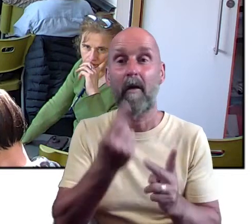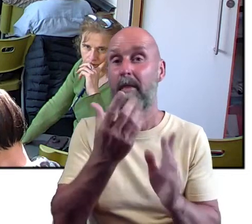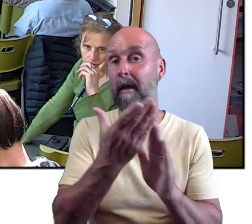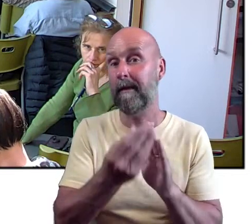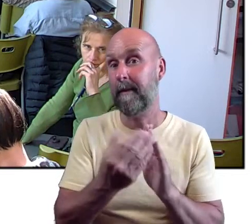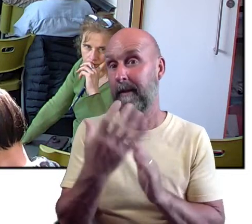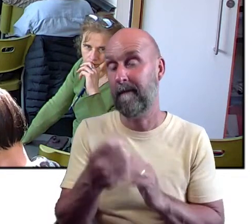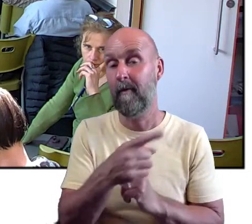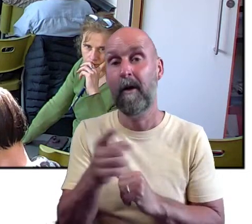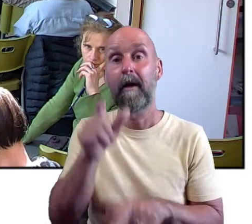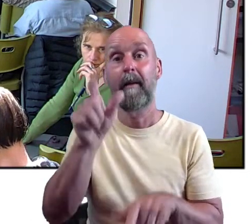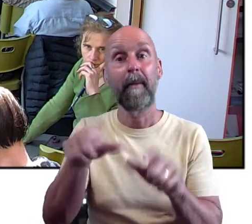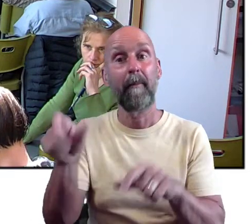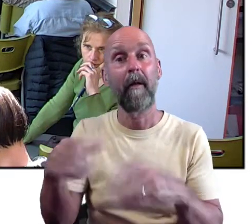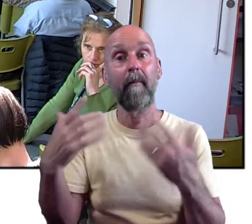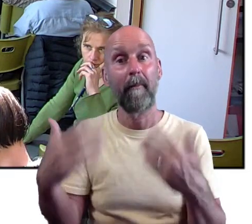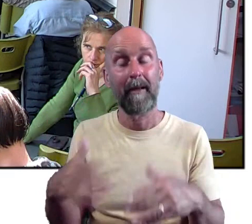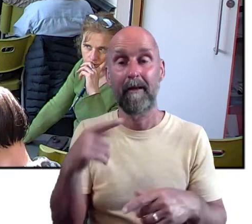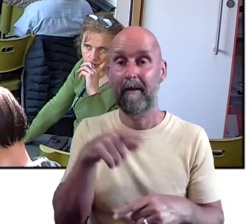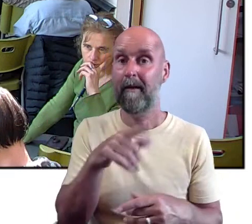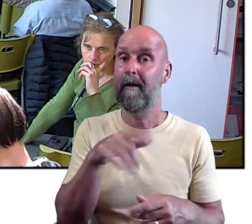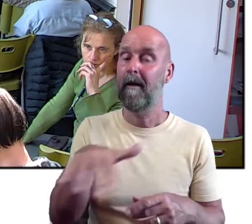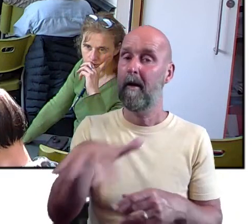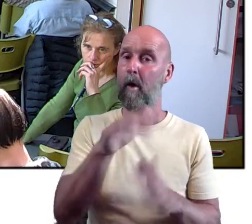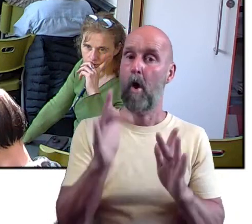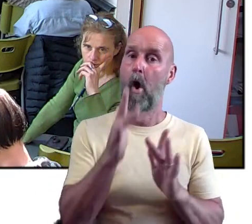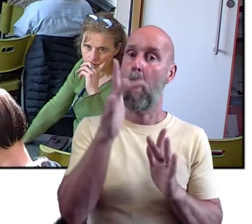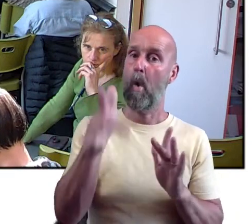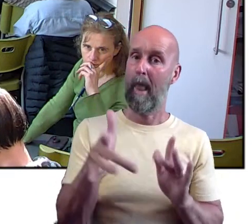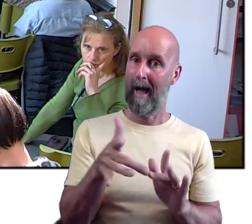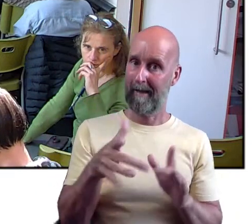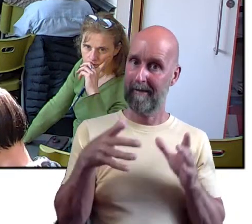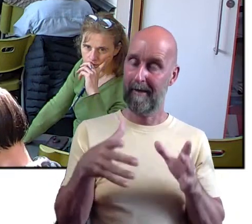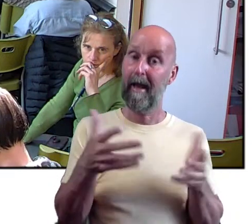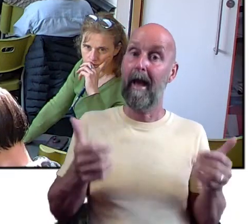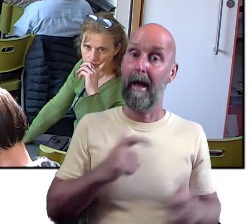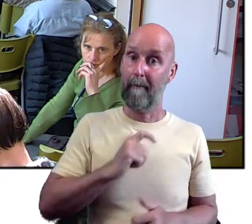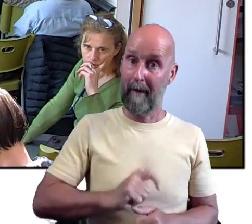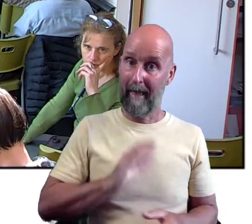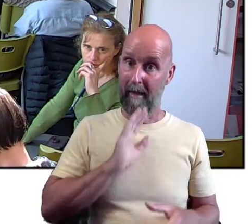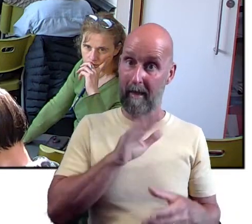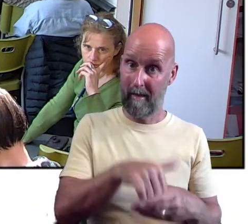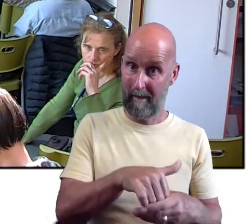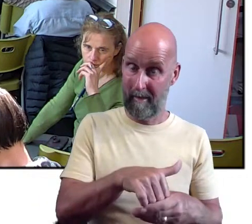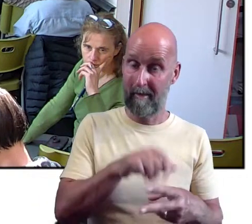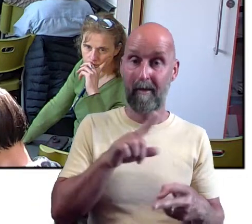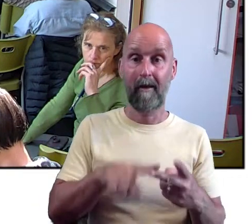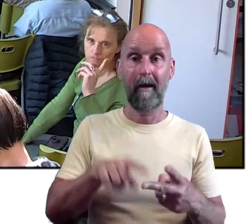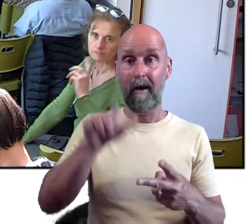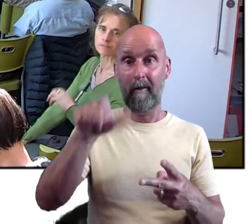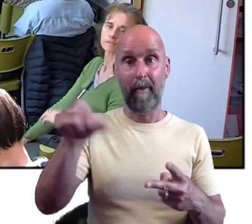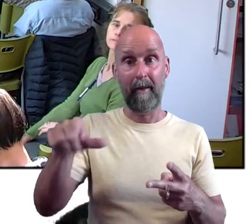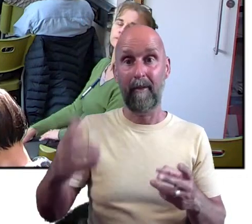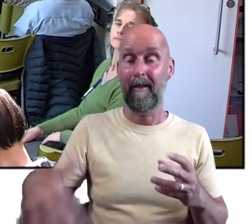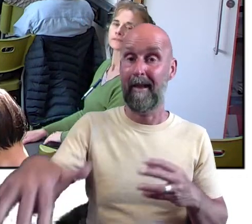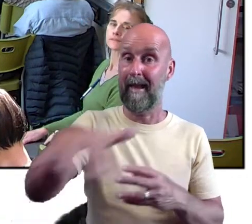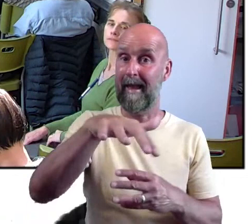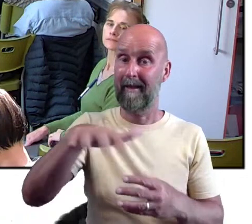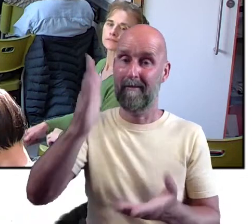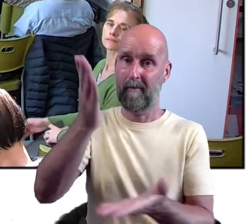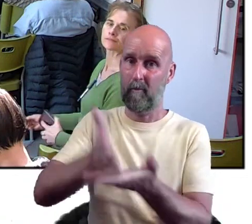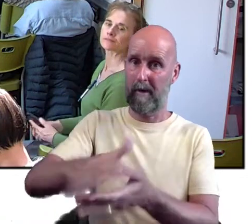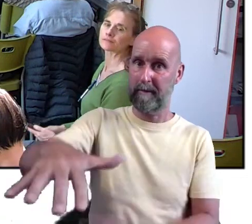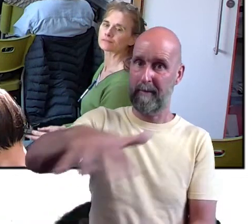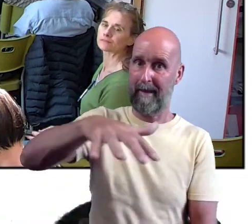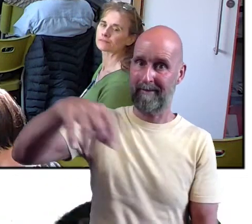have combined a kind of online player and then people kind of in the physical space, and have